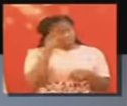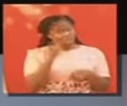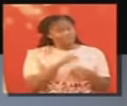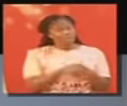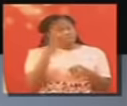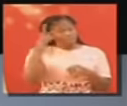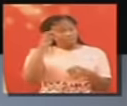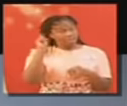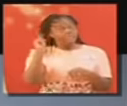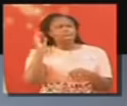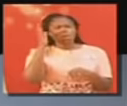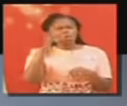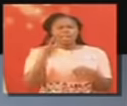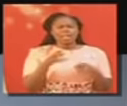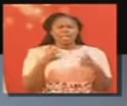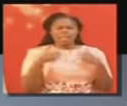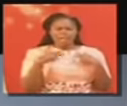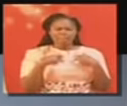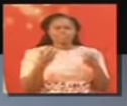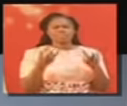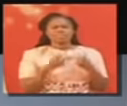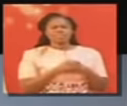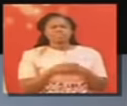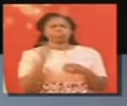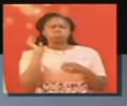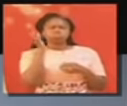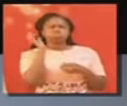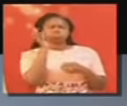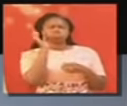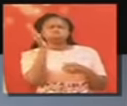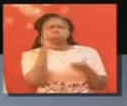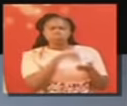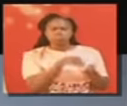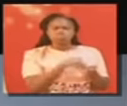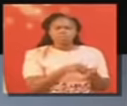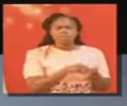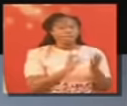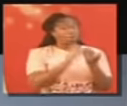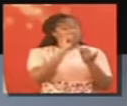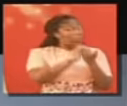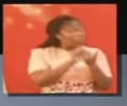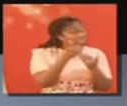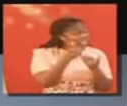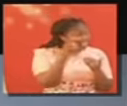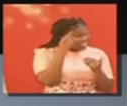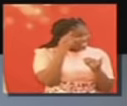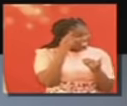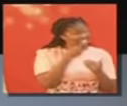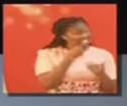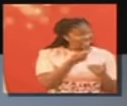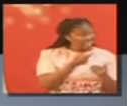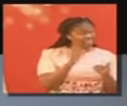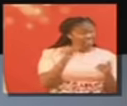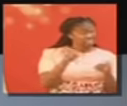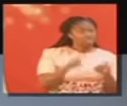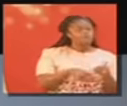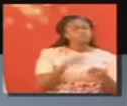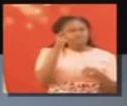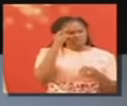October 10th, I believe. Do you believe this would influence his decision-making going forward? And my second